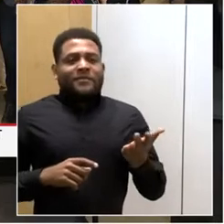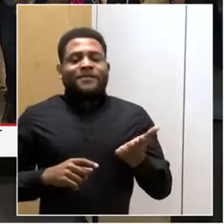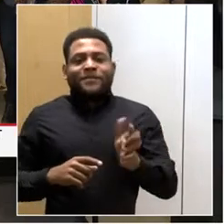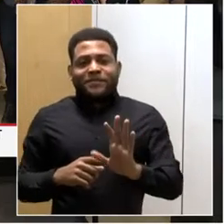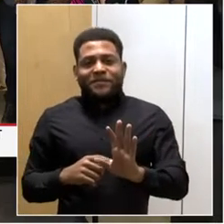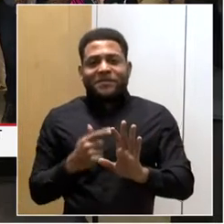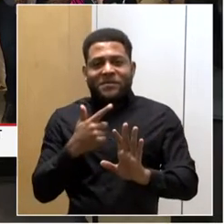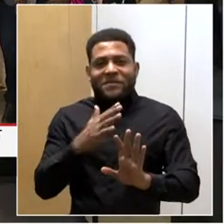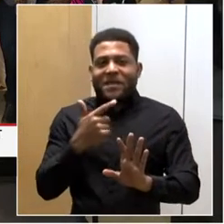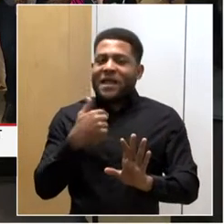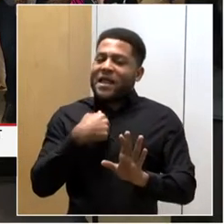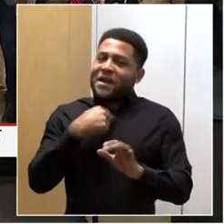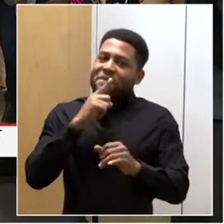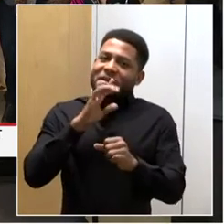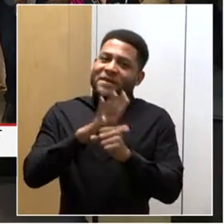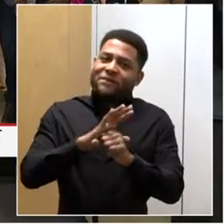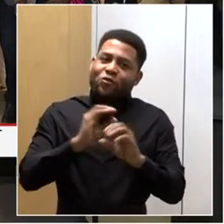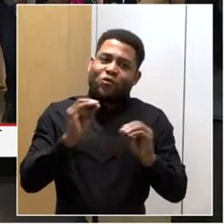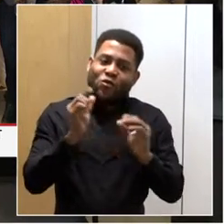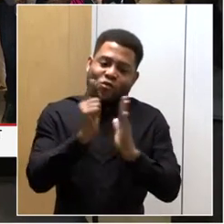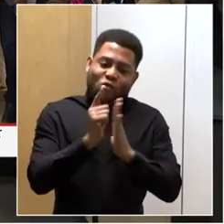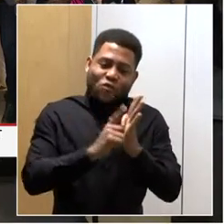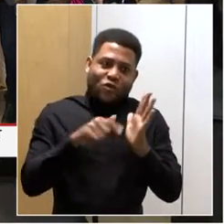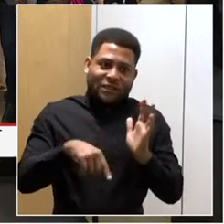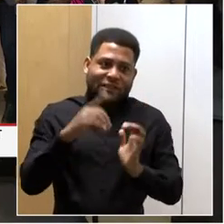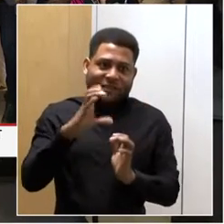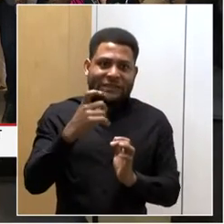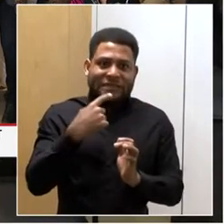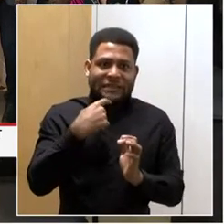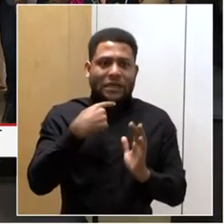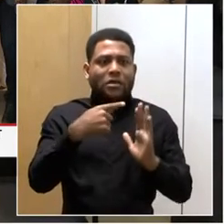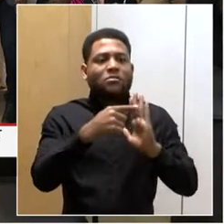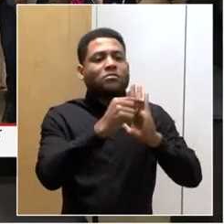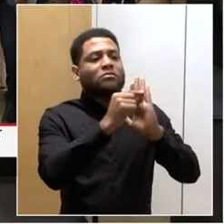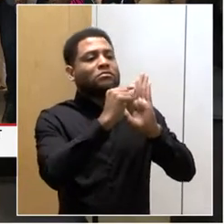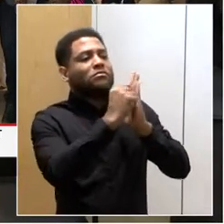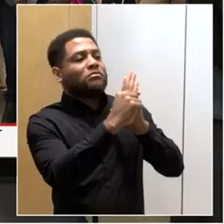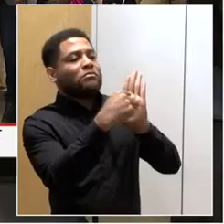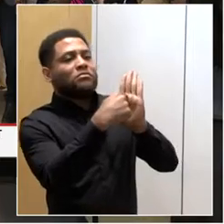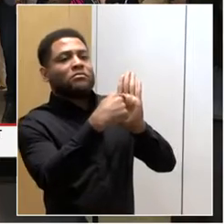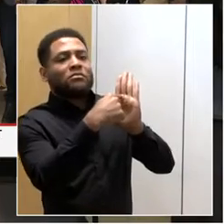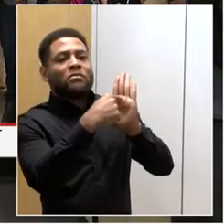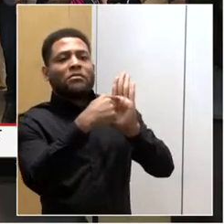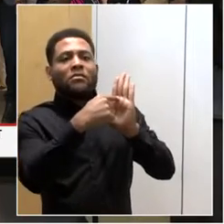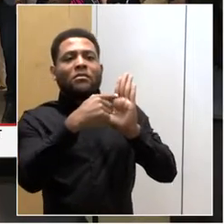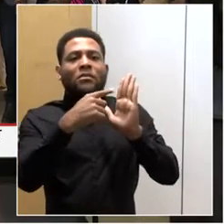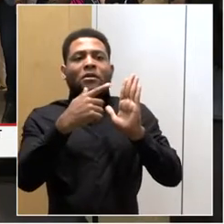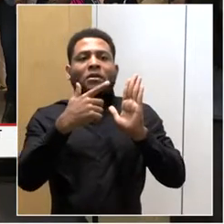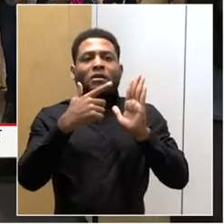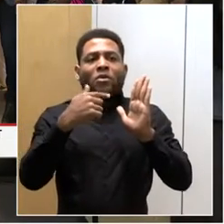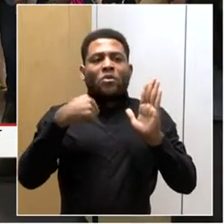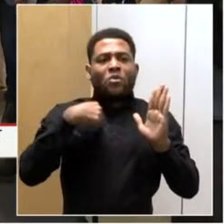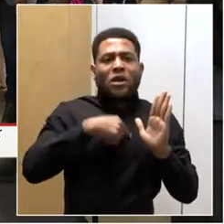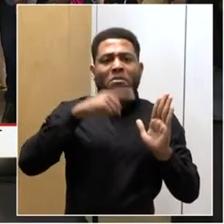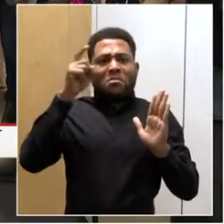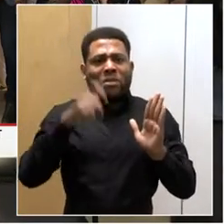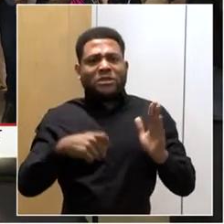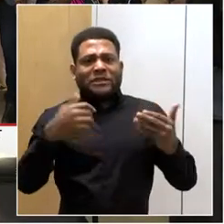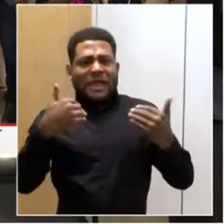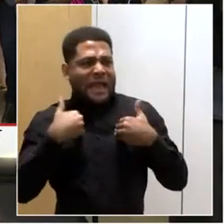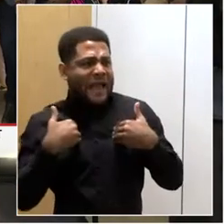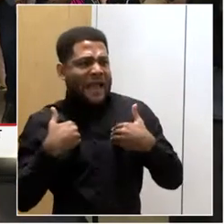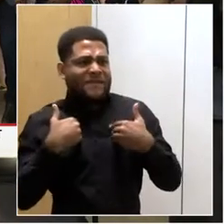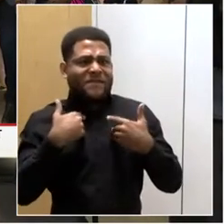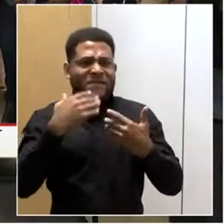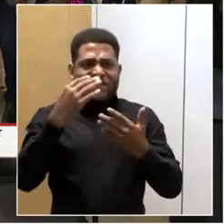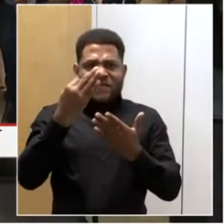in the district that requires us, other than the one we created, to have a fiscal stabilization